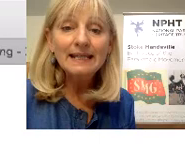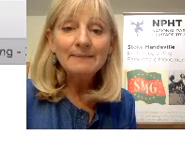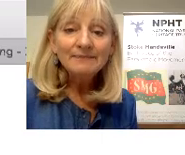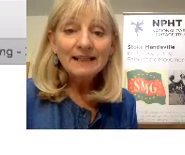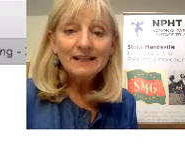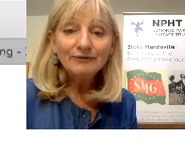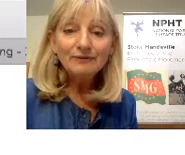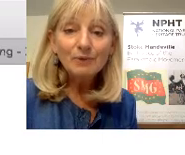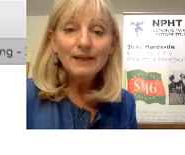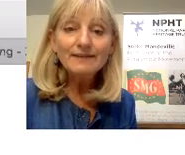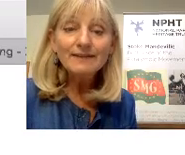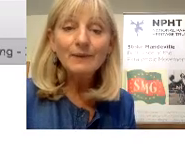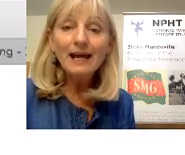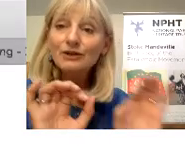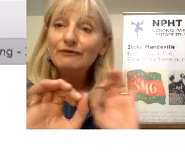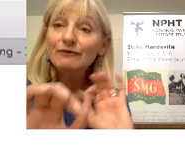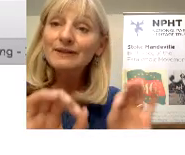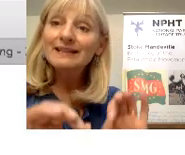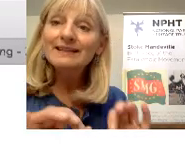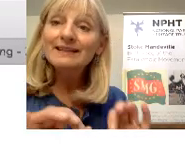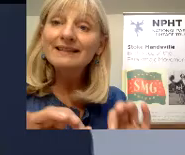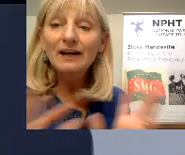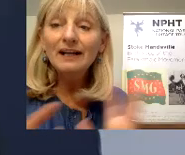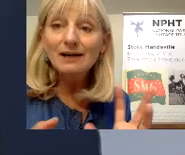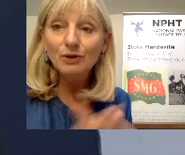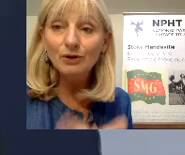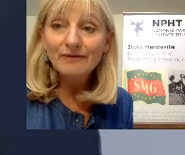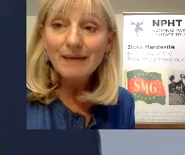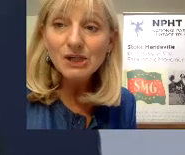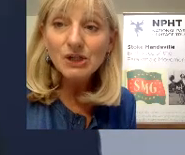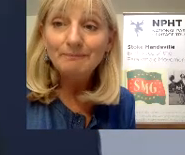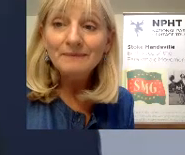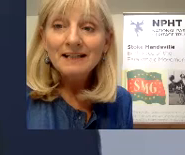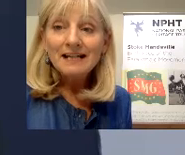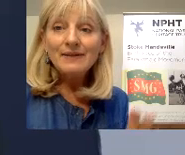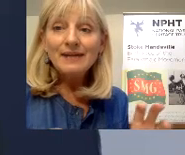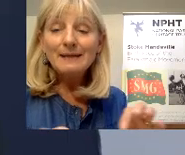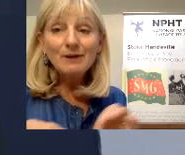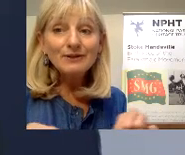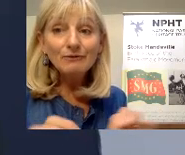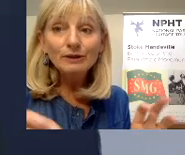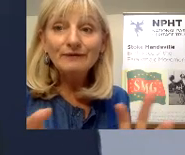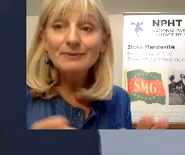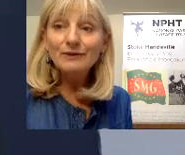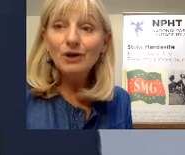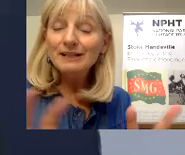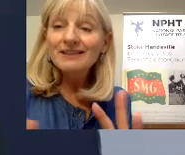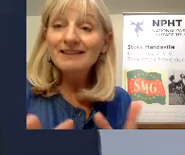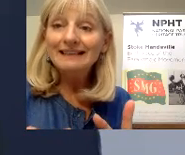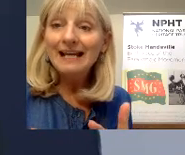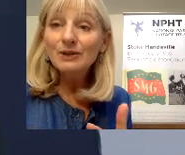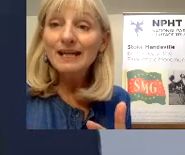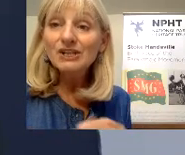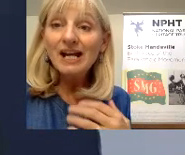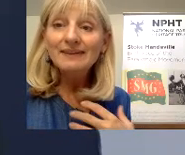see, in different points where you can focus in and find out more information. All the films have got British